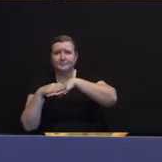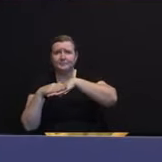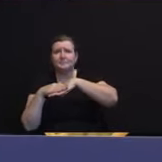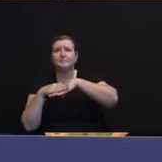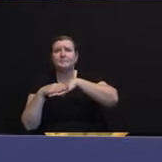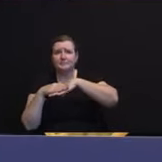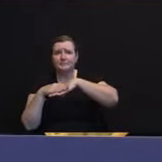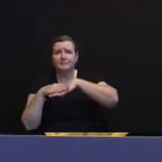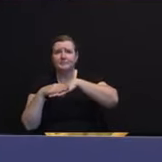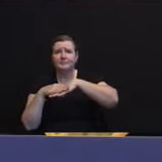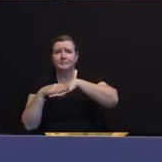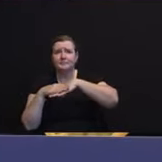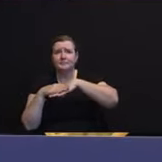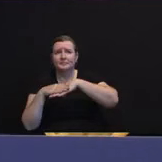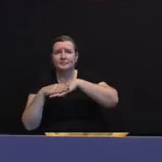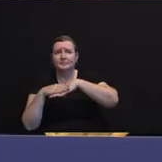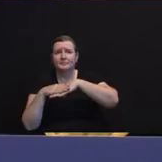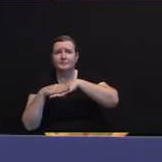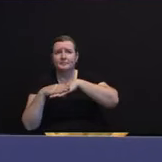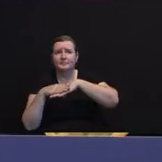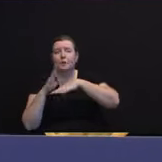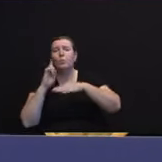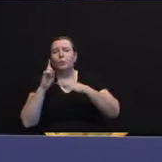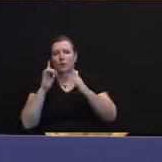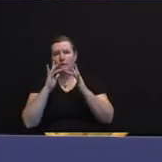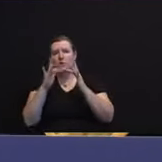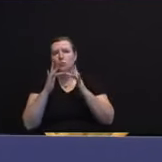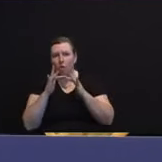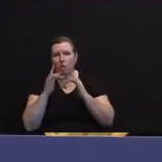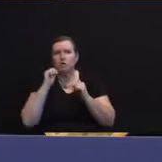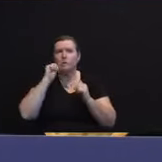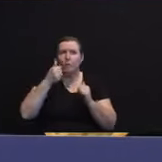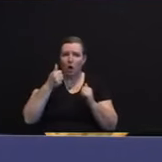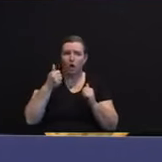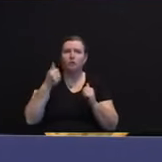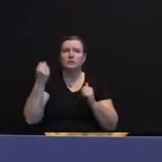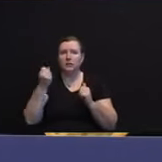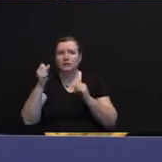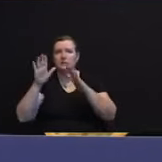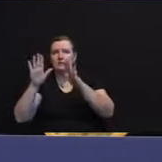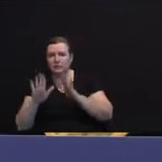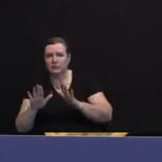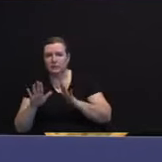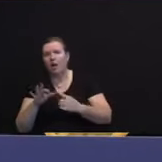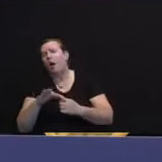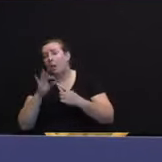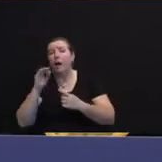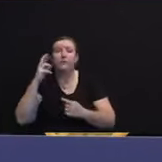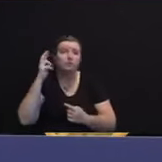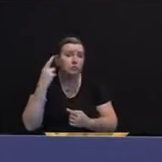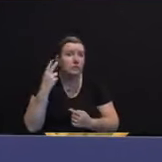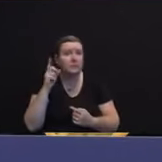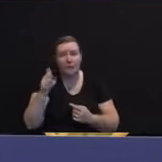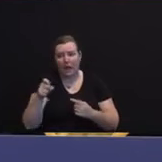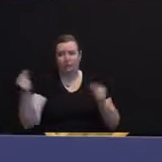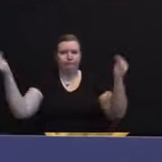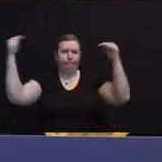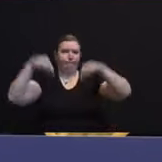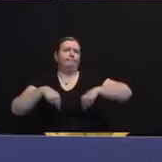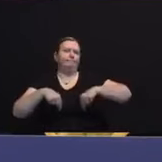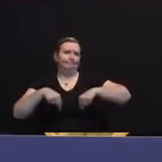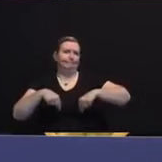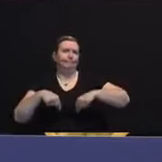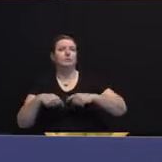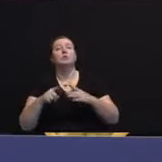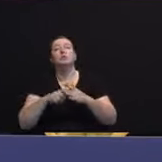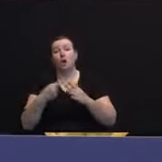virtually with you tomorrow, Saturday, and Sunday, unless there's a reason to be with you in person. And we'll go to a Monday, Wednesday, Friday